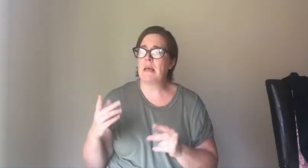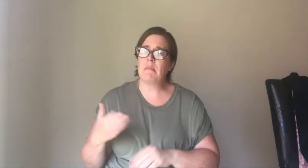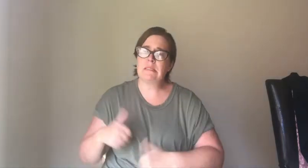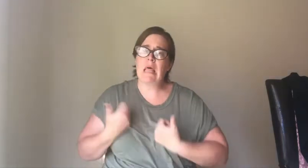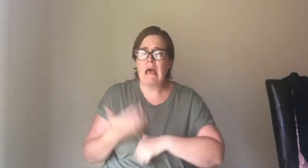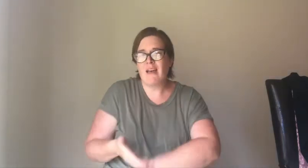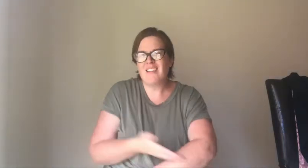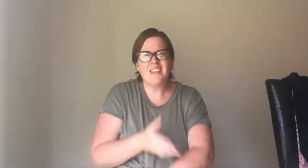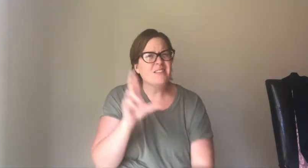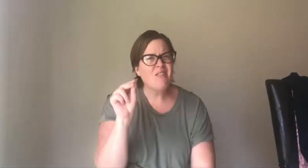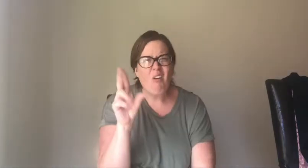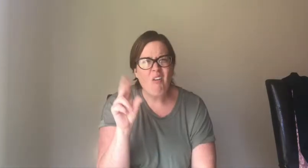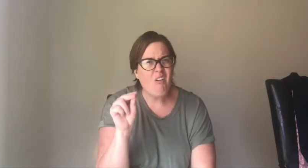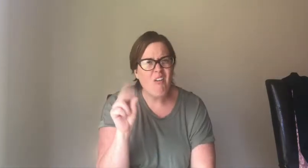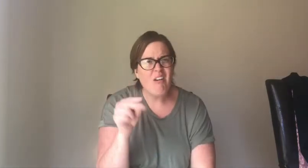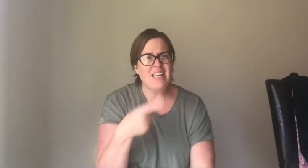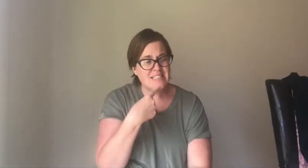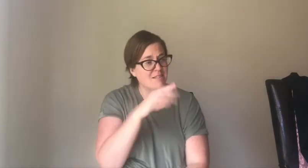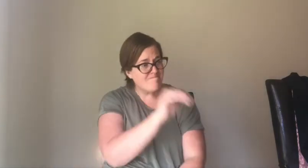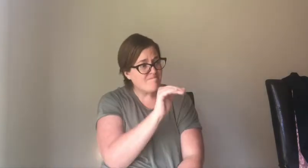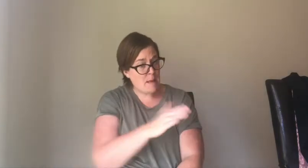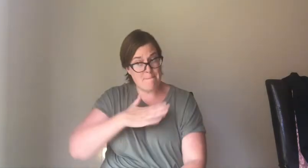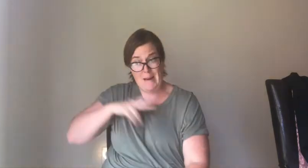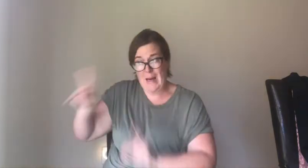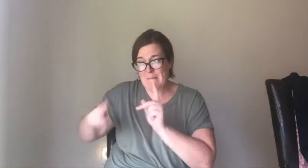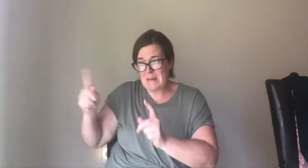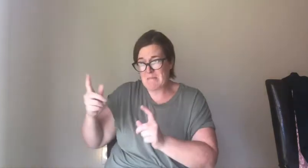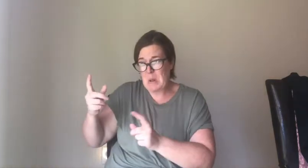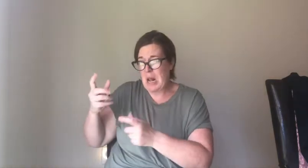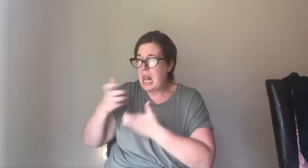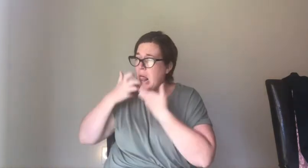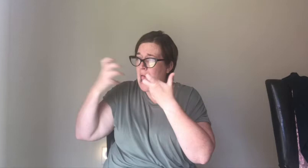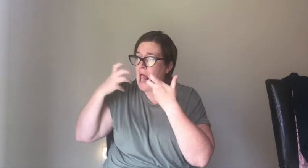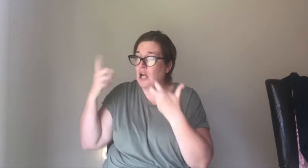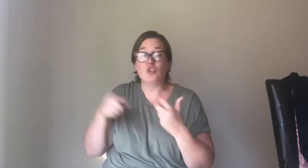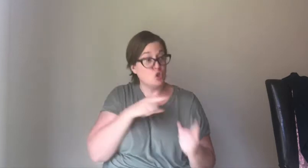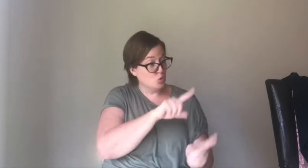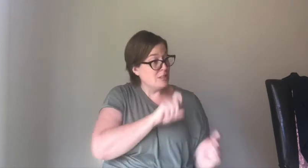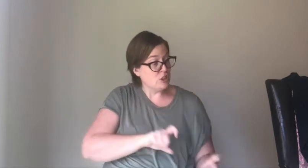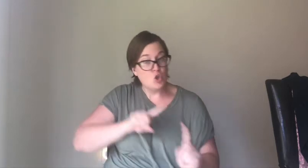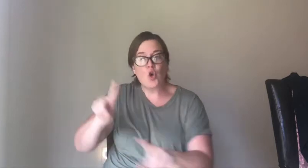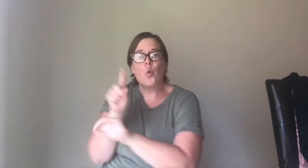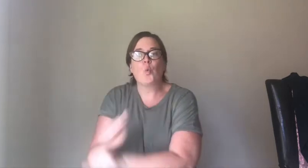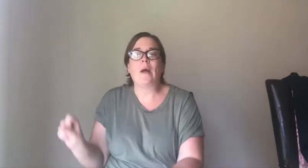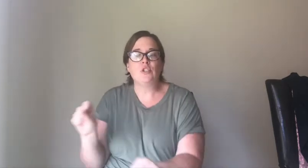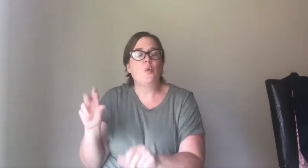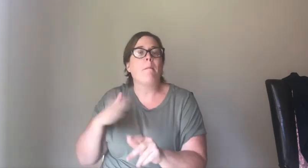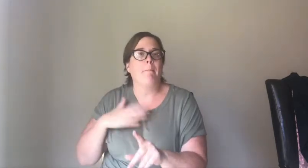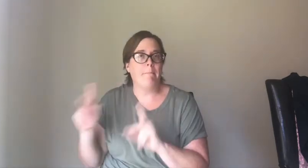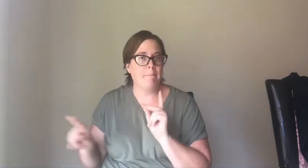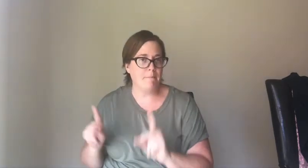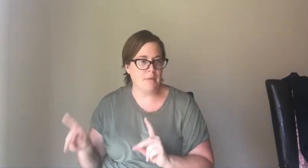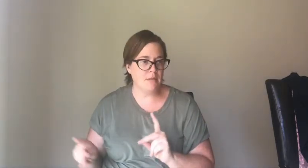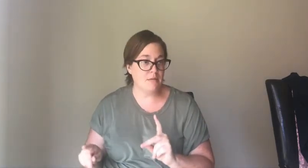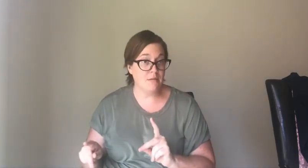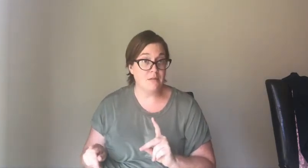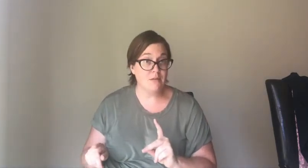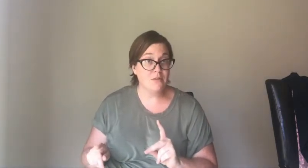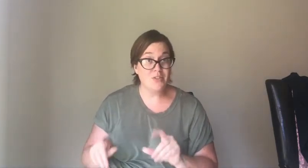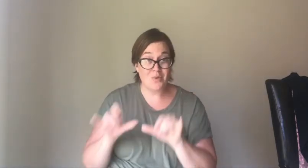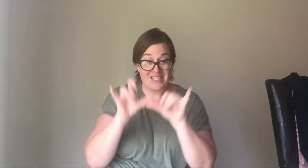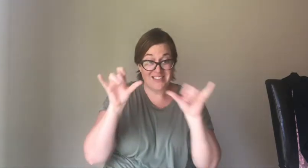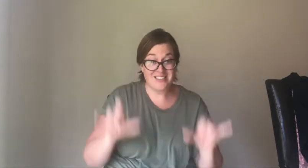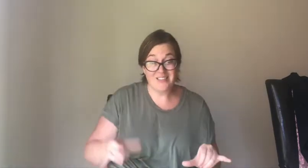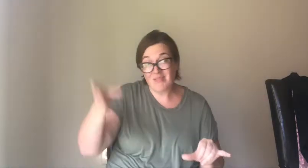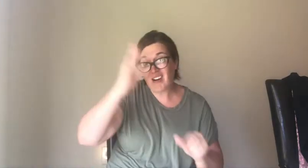to Moses through a burning bush. And God says, Moses, I'm sending you to Egypt because I have heard